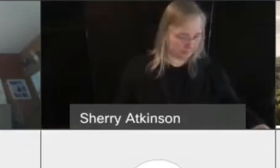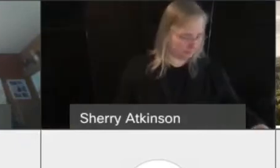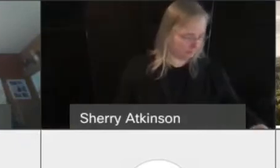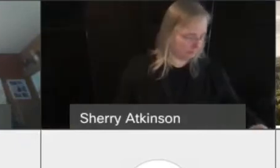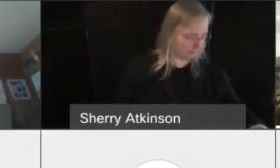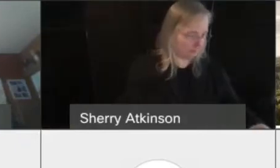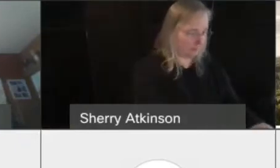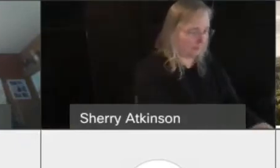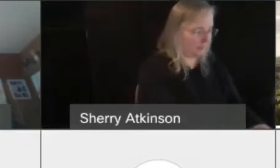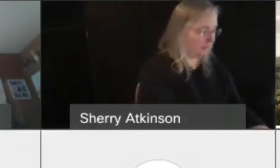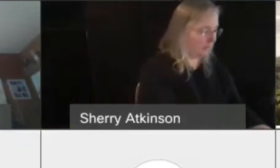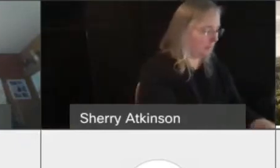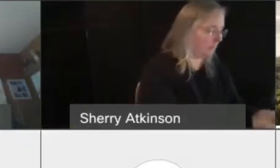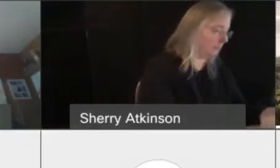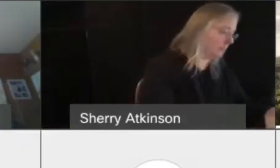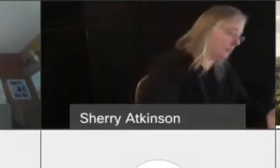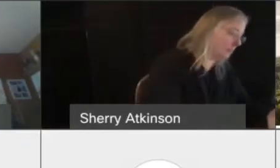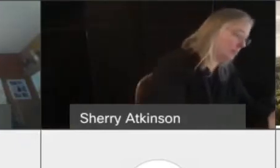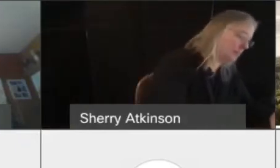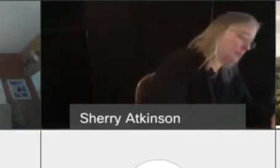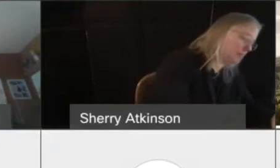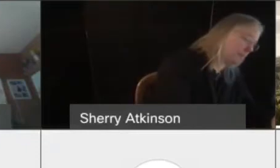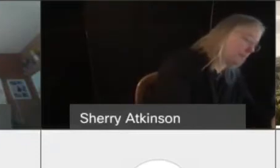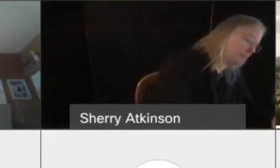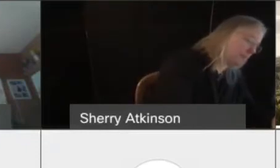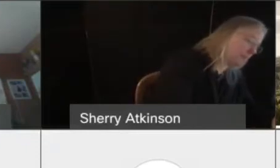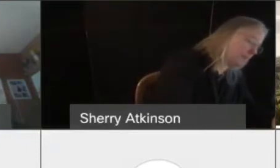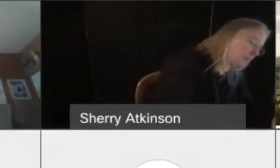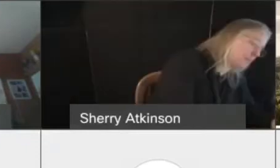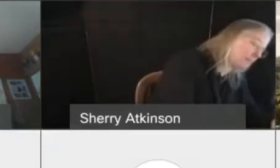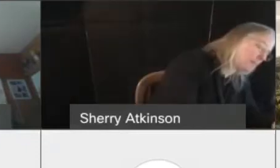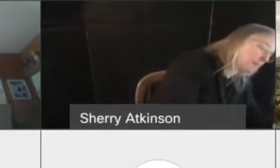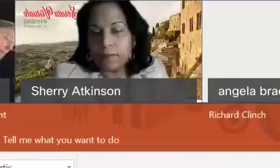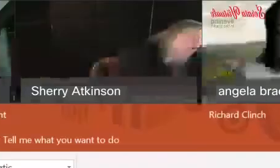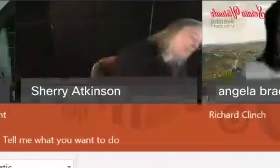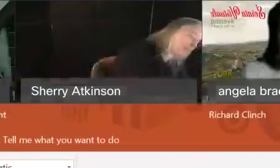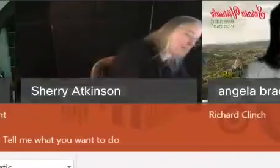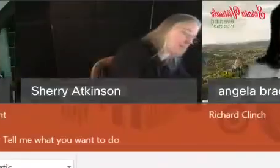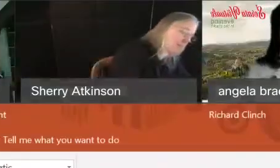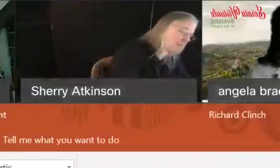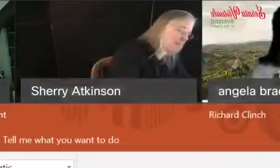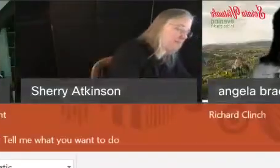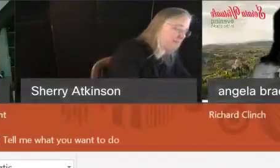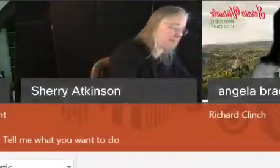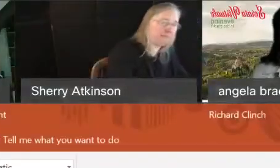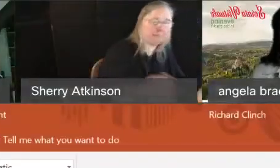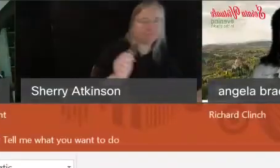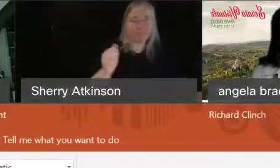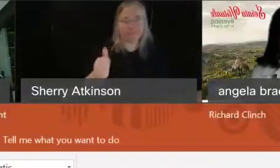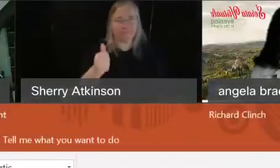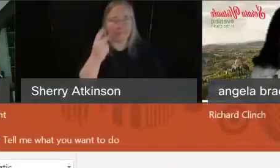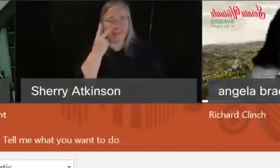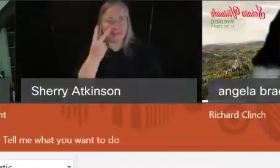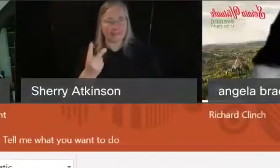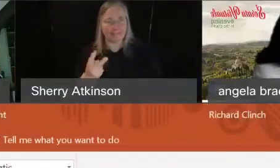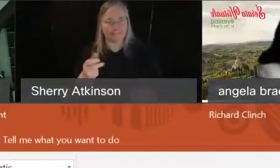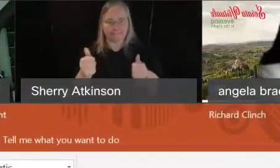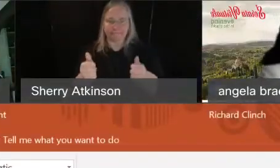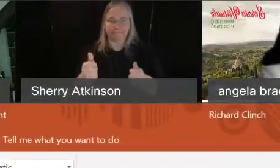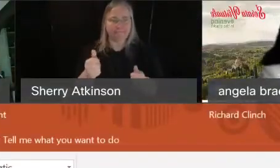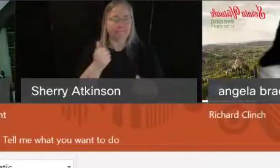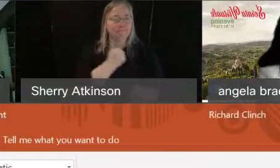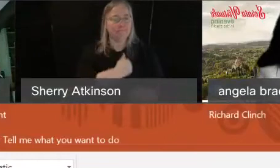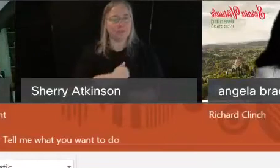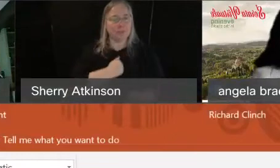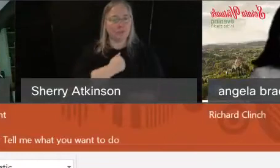Where's the share? It's in the bottom. Okay, you have it. There we go. Sorry for